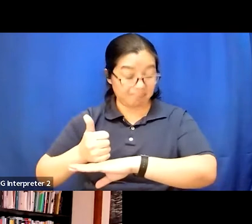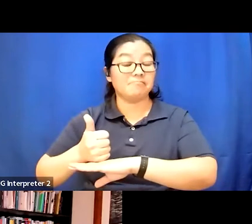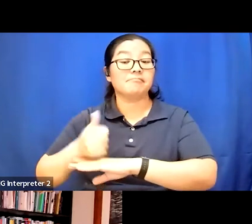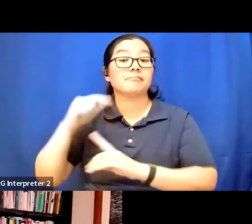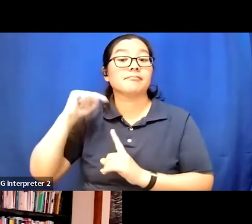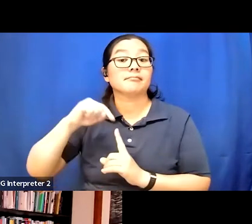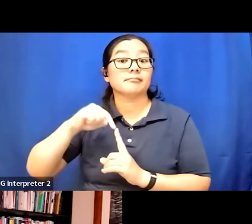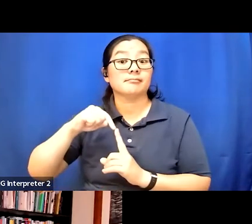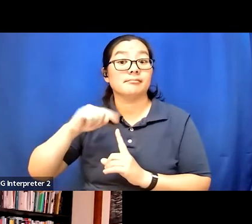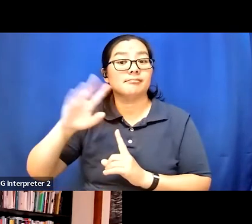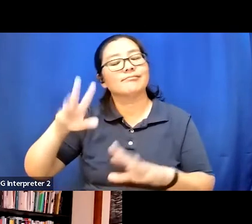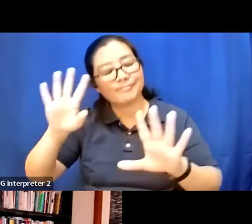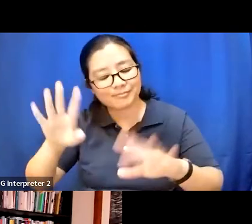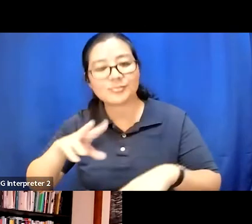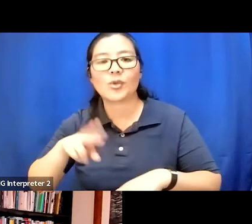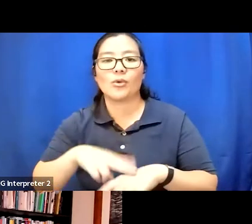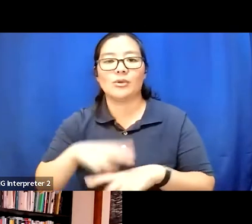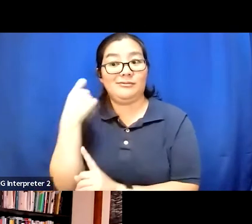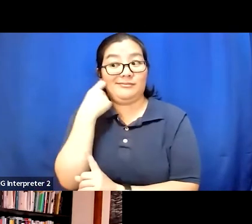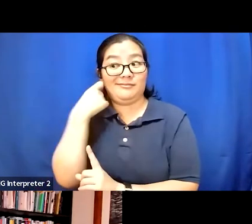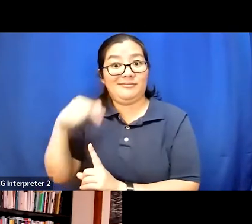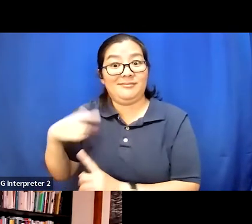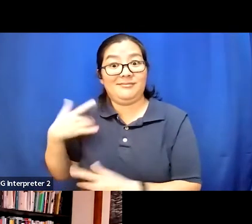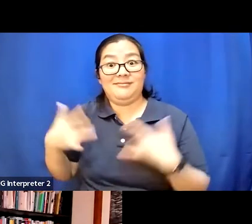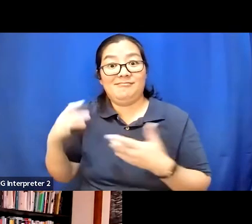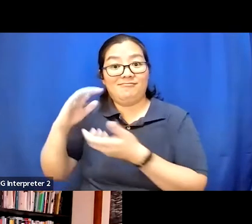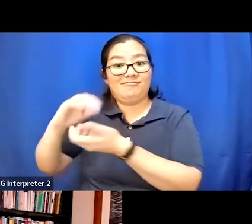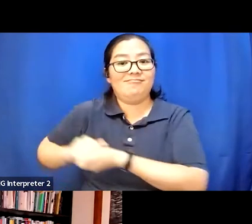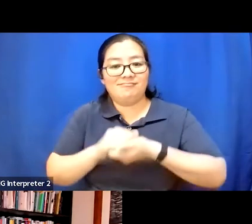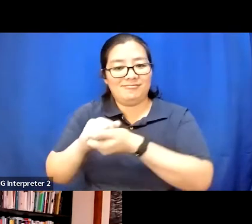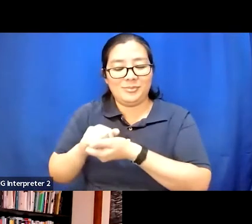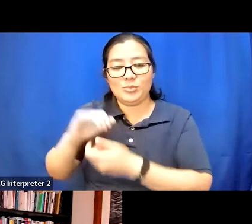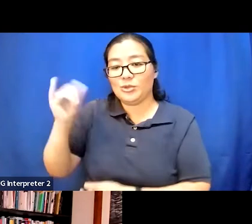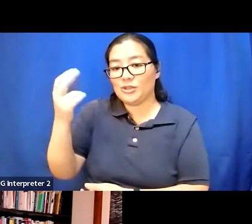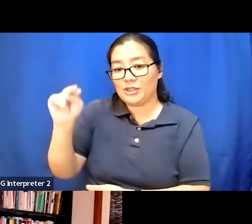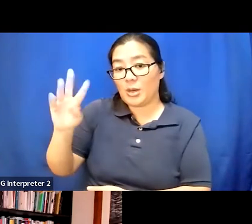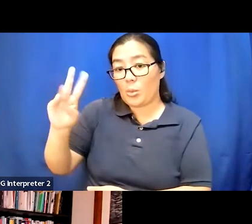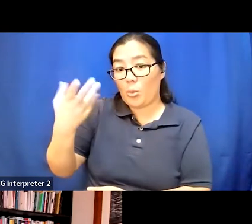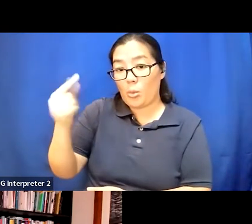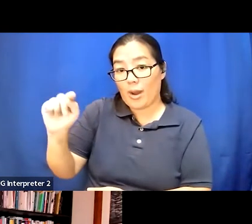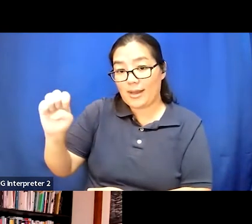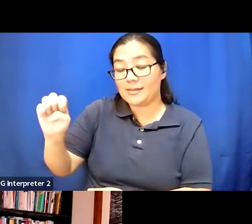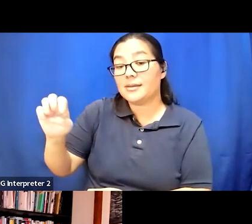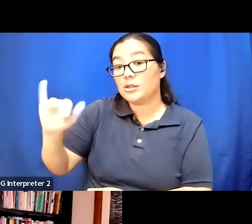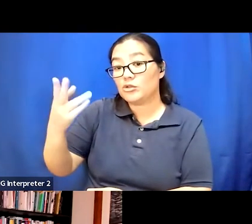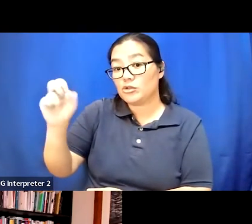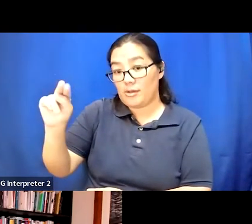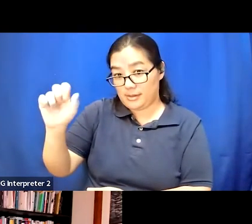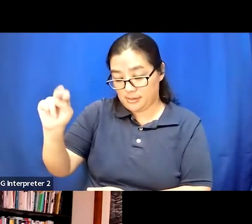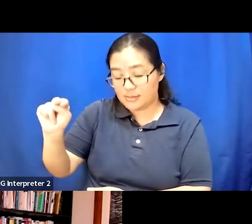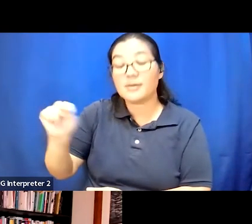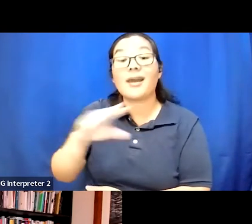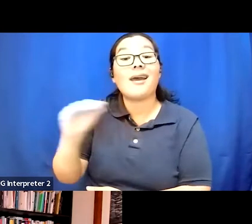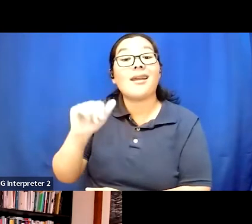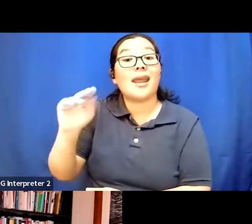of course, from her recent and very exciting collaboration with Jen White Johnson and